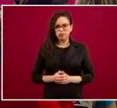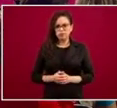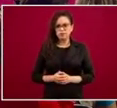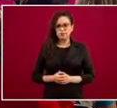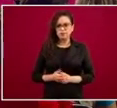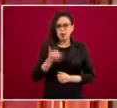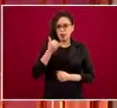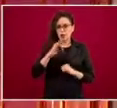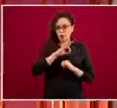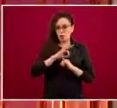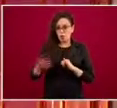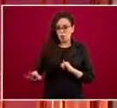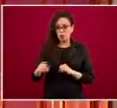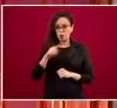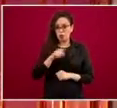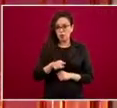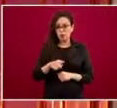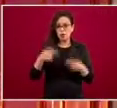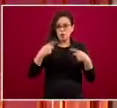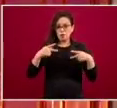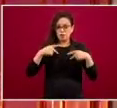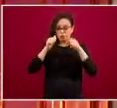expanded, the total number of